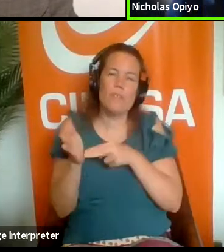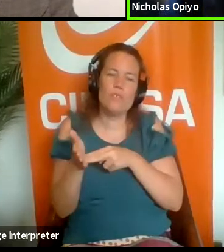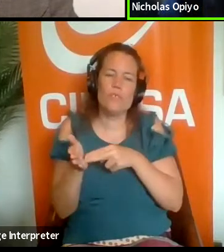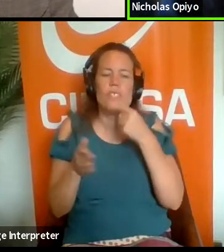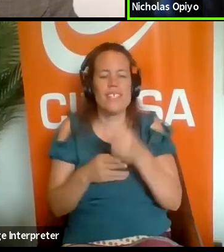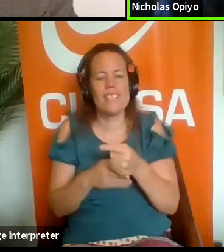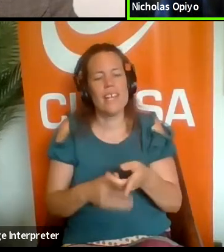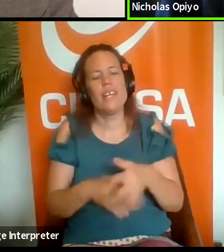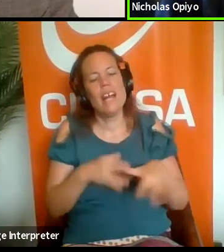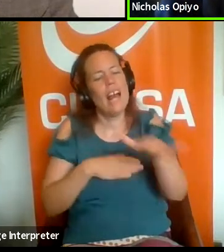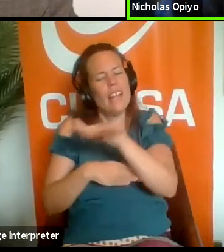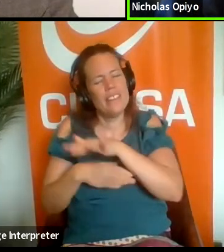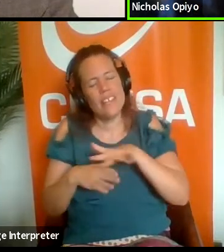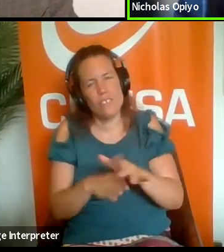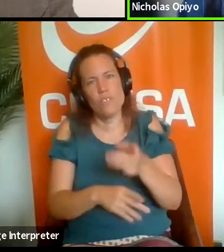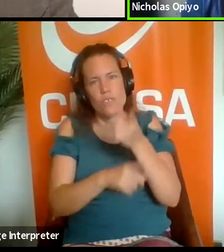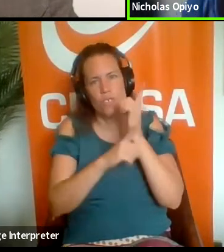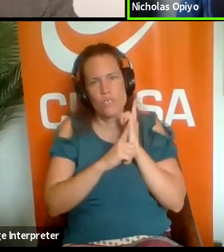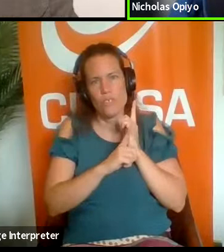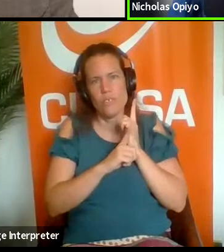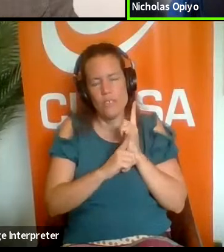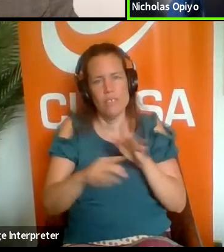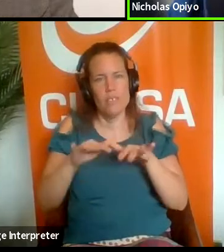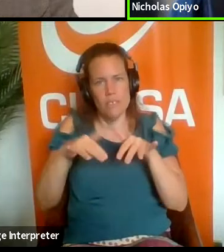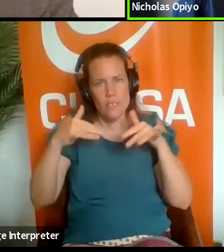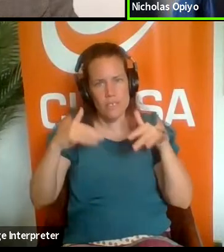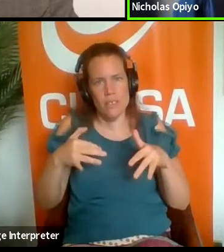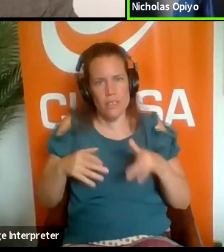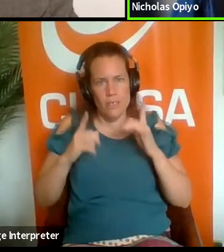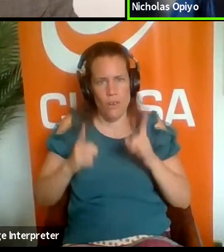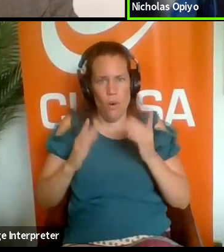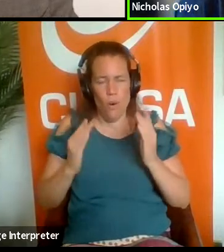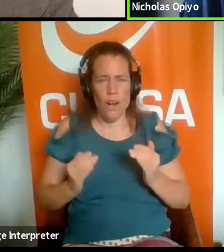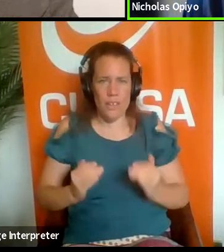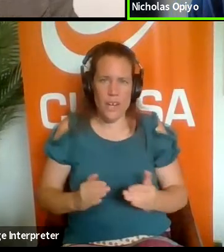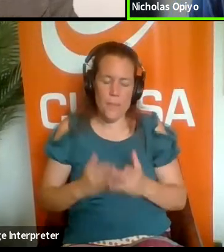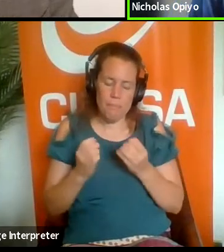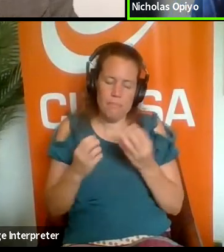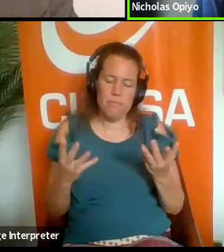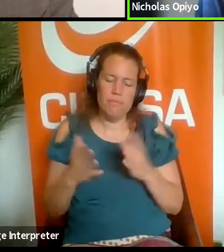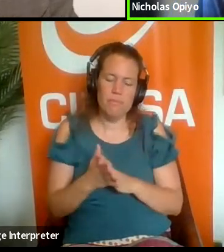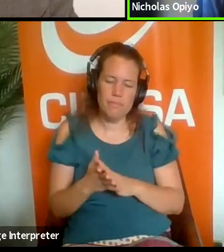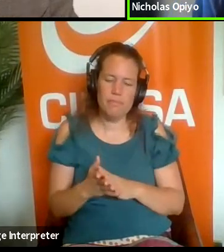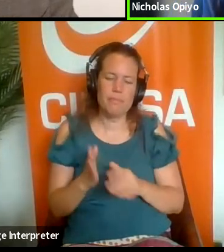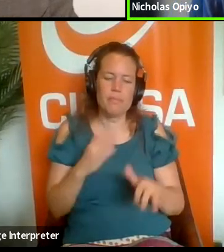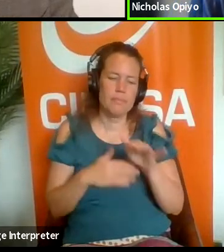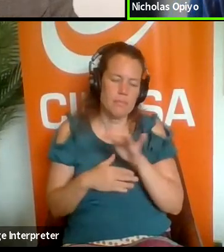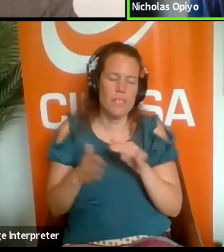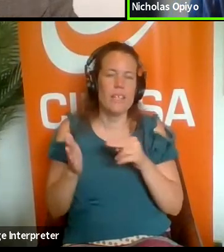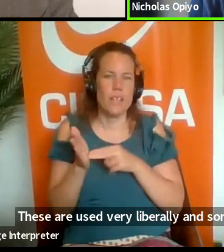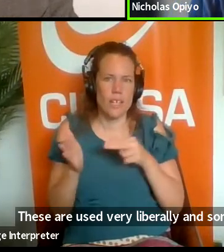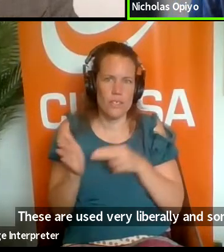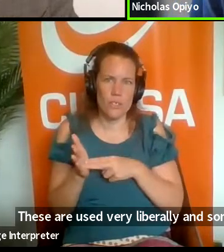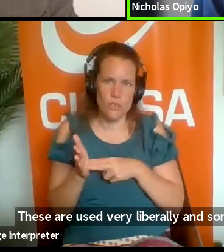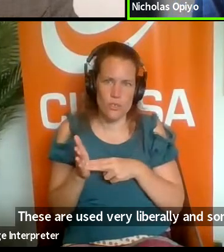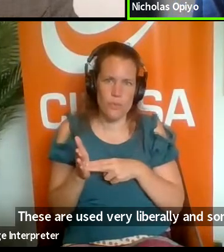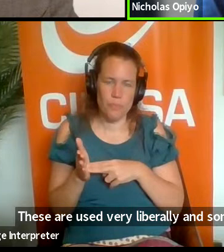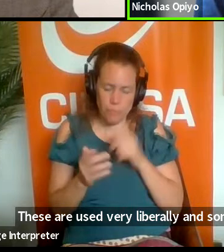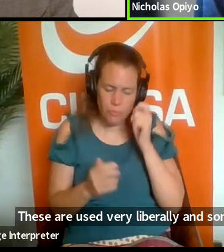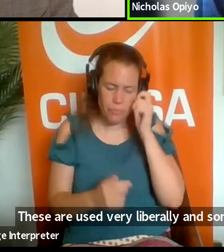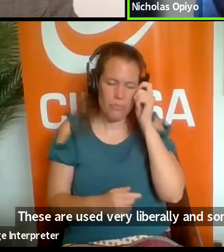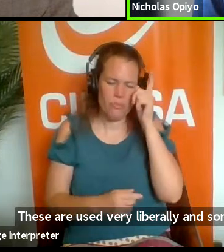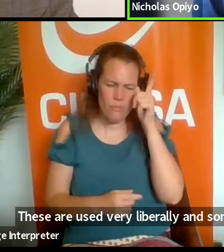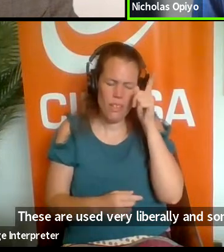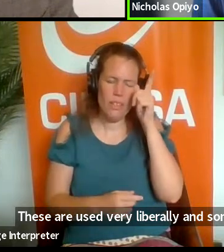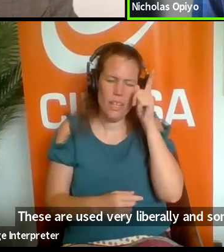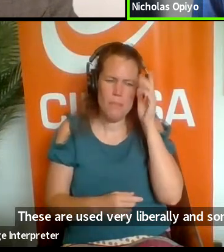security, and public order and stuff like that. These are used very liberally and sometimes